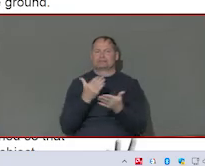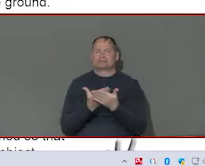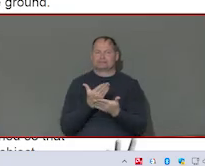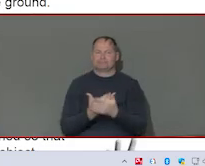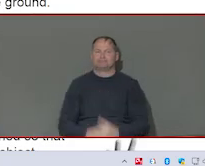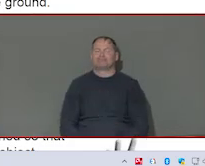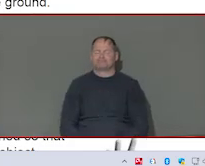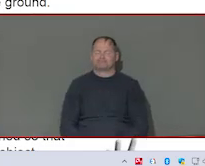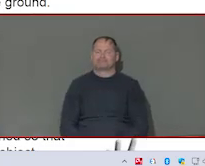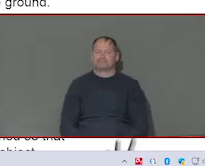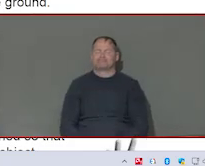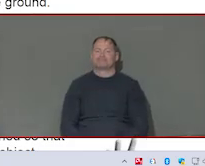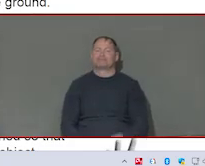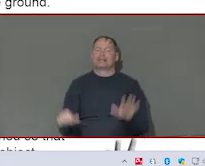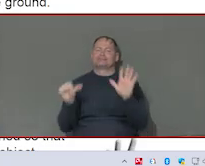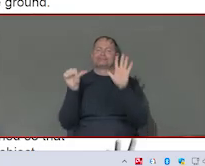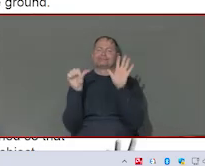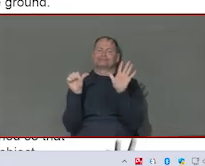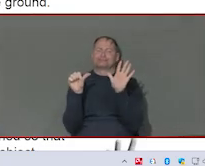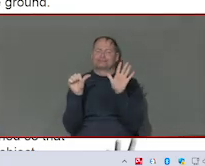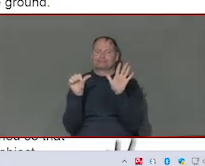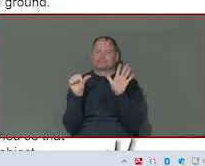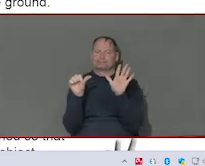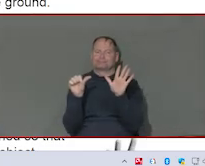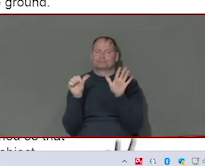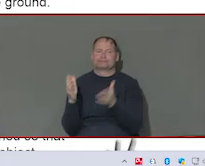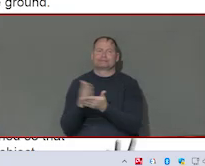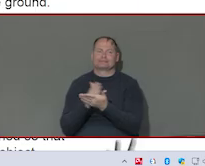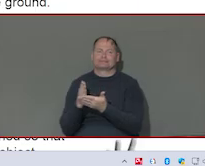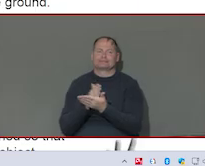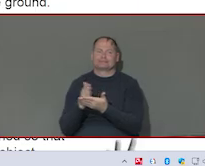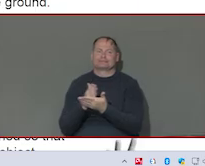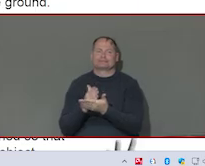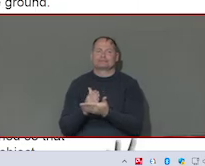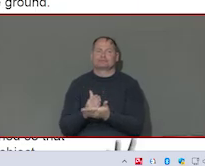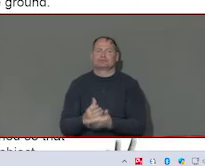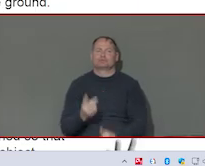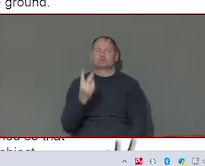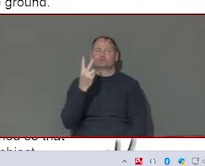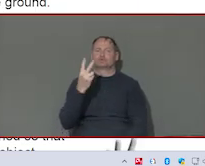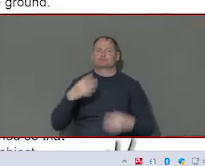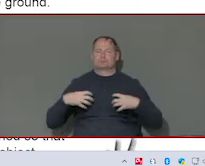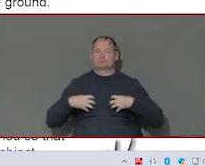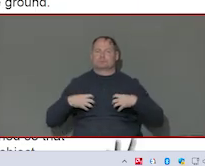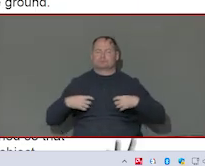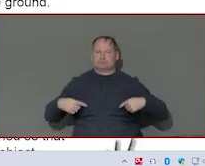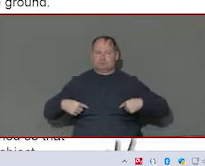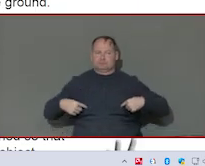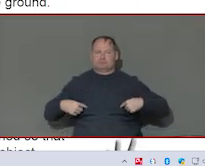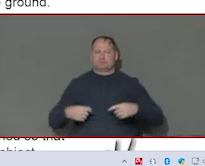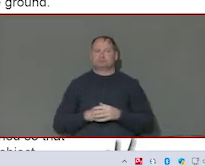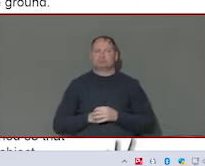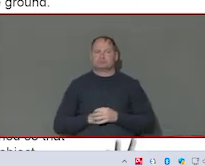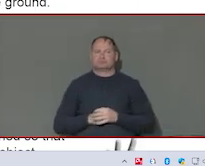at. Then the 6th characteristic that we share is 2 tits or nipples, not